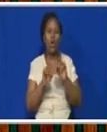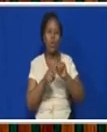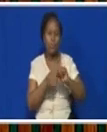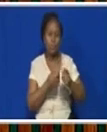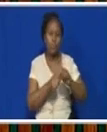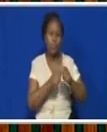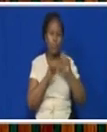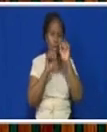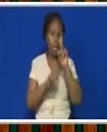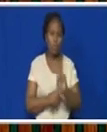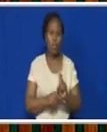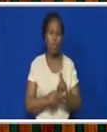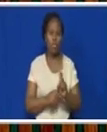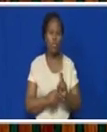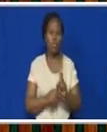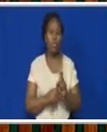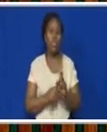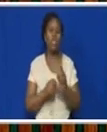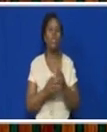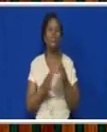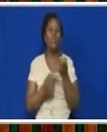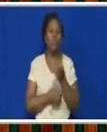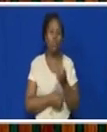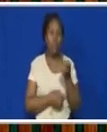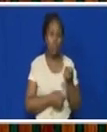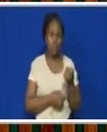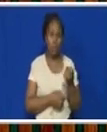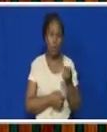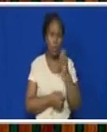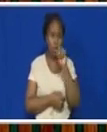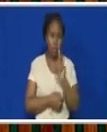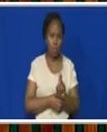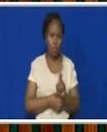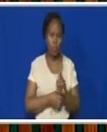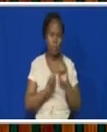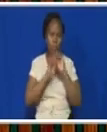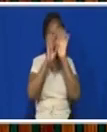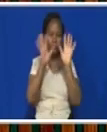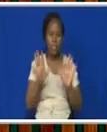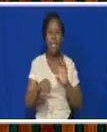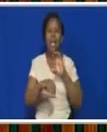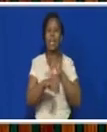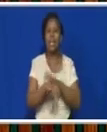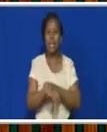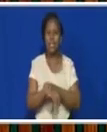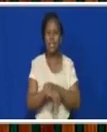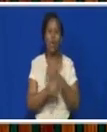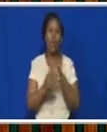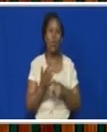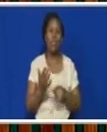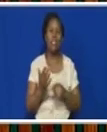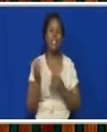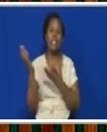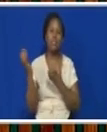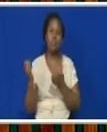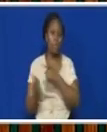question down into bits so that we clearly get what is